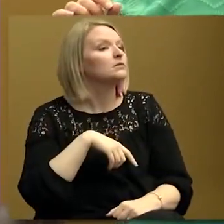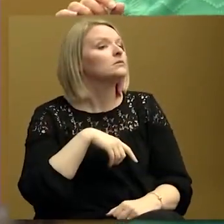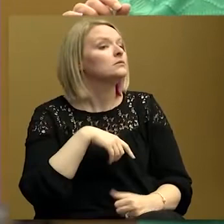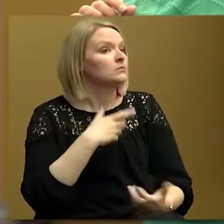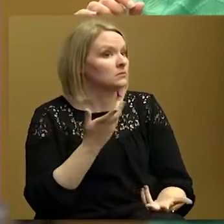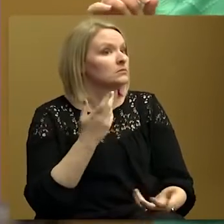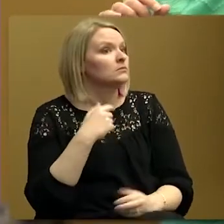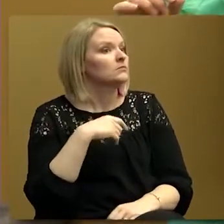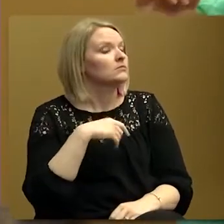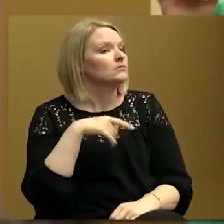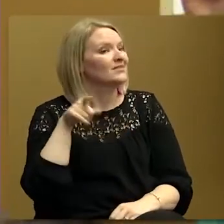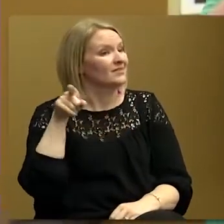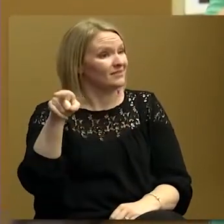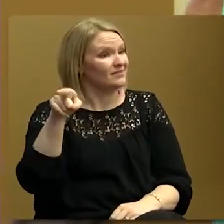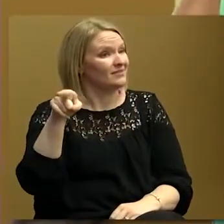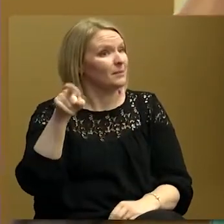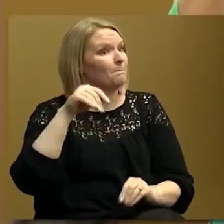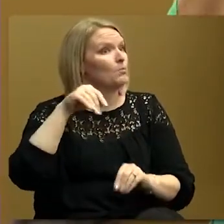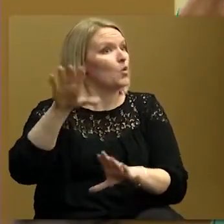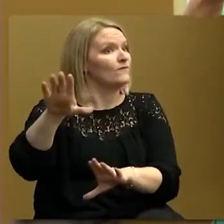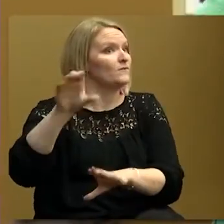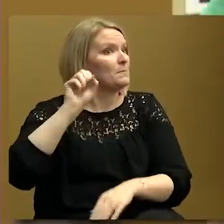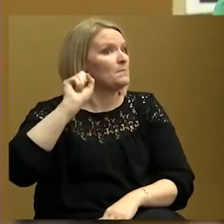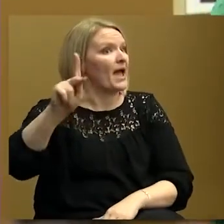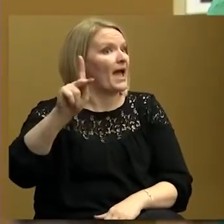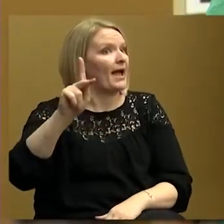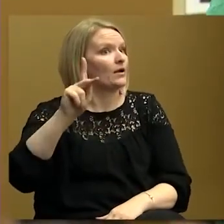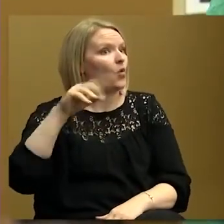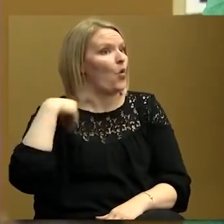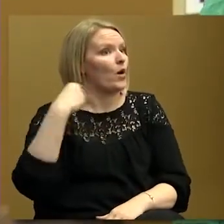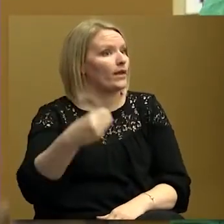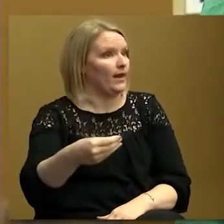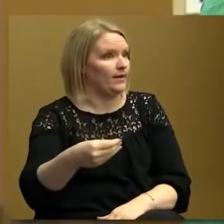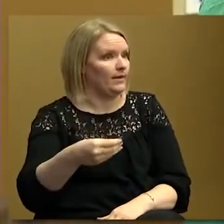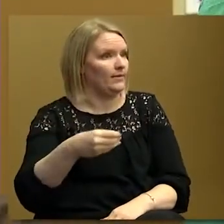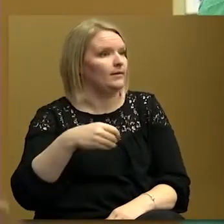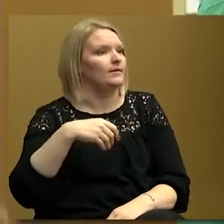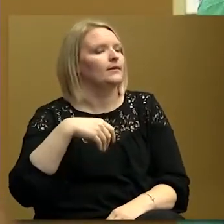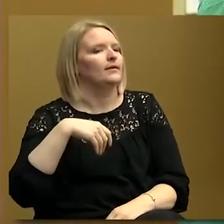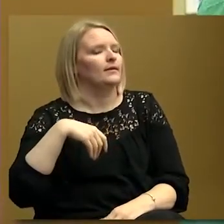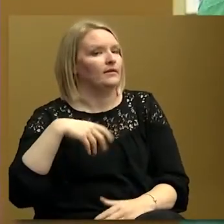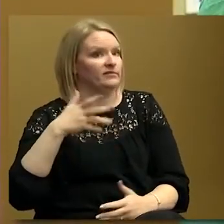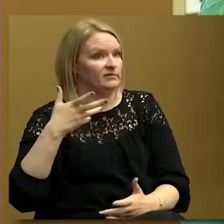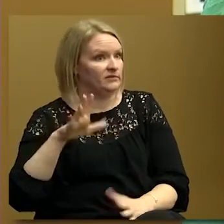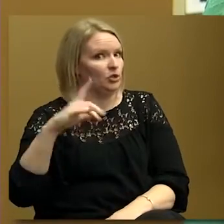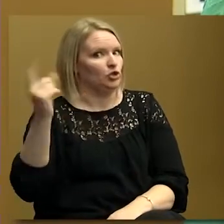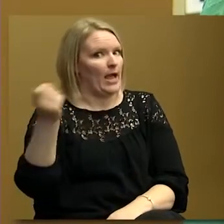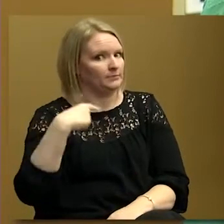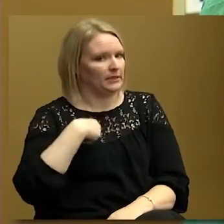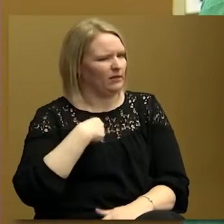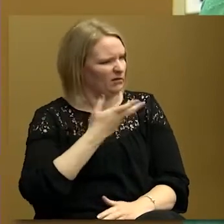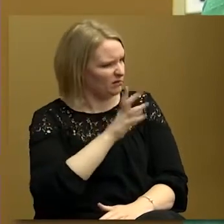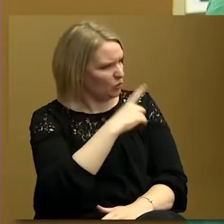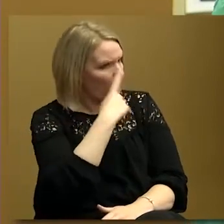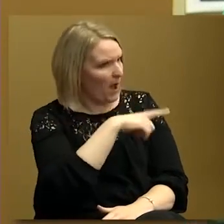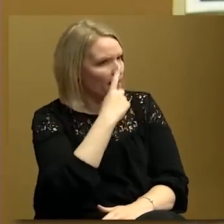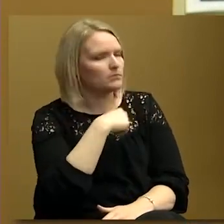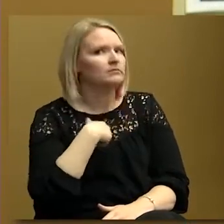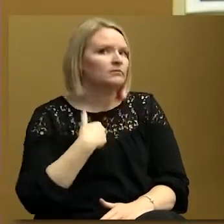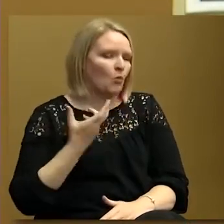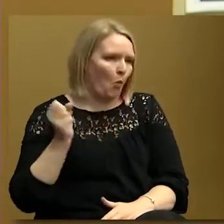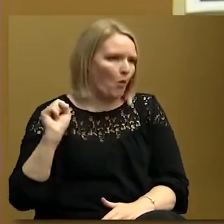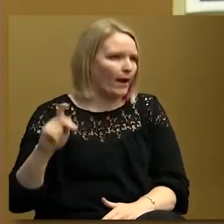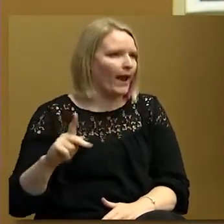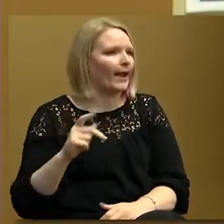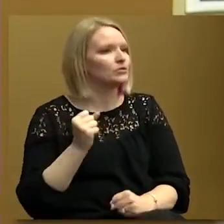So she moved back to Oregon, and so then she asked if I would tag team and do this. So